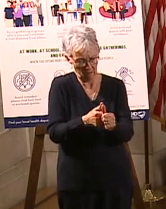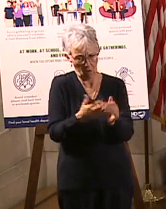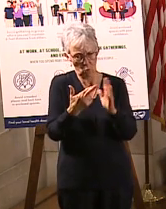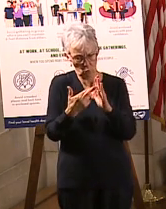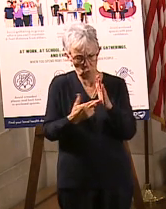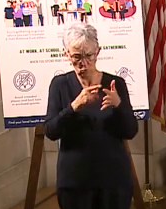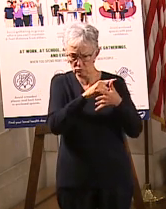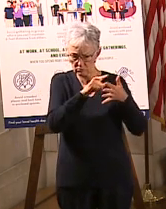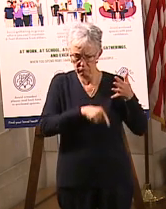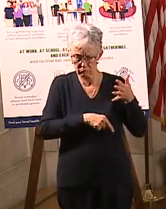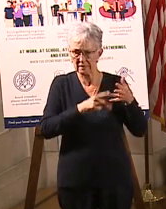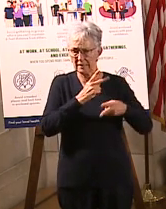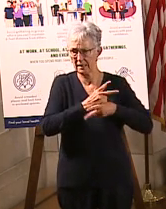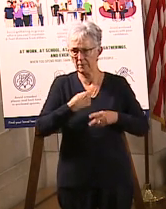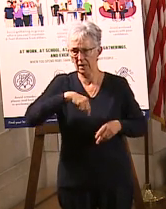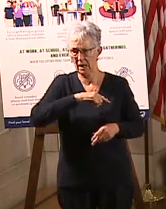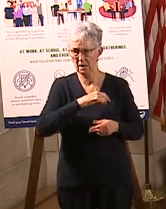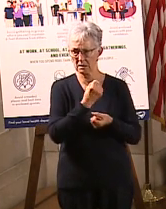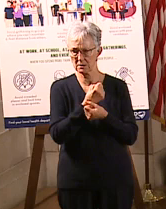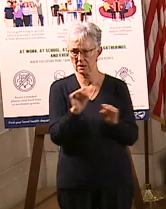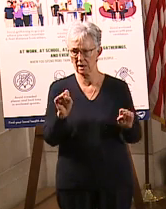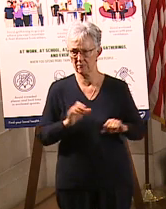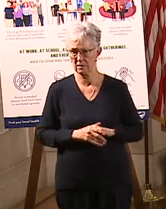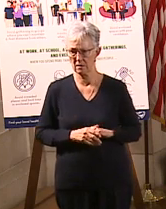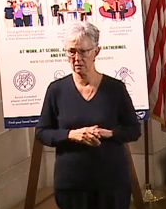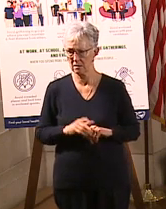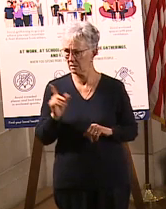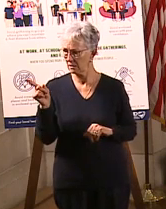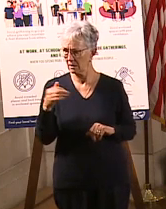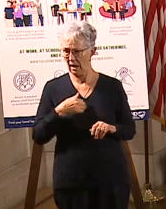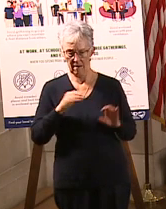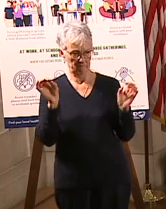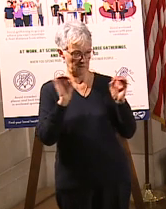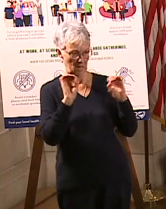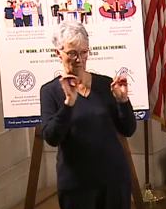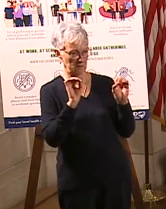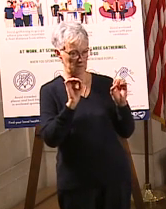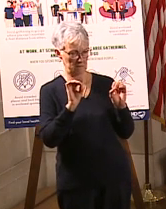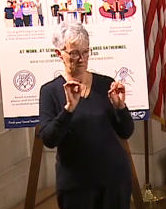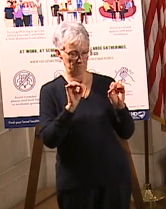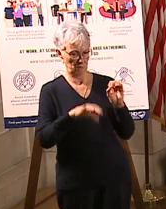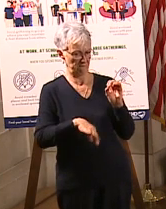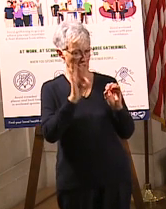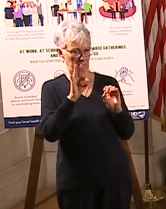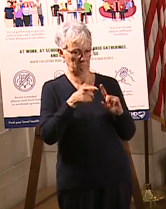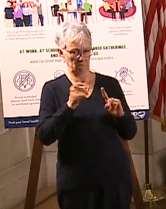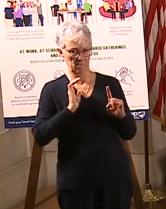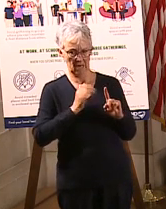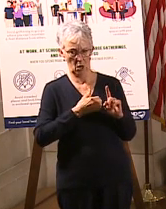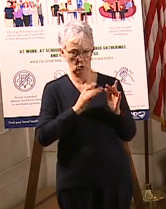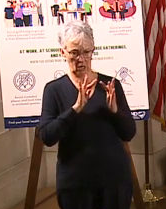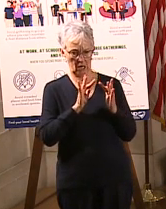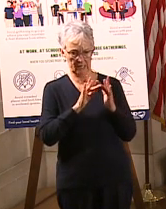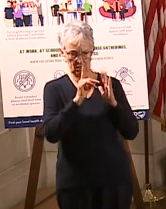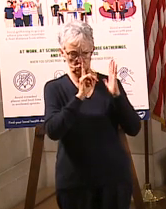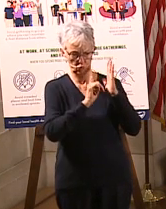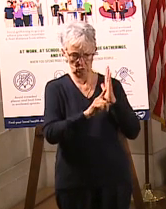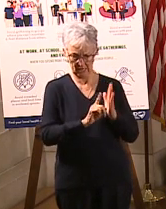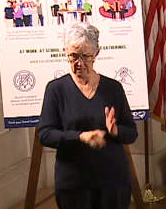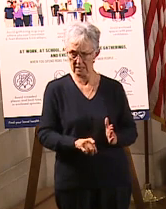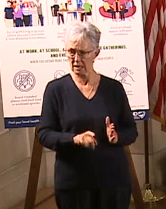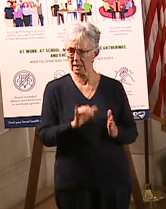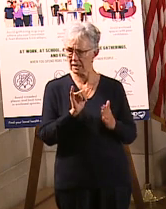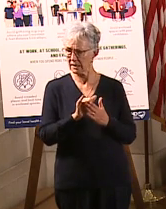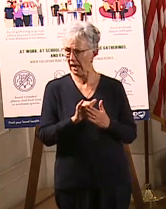little bit too, and Taylor, I don't believe we have anything in the contact tracing that shows anything different from what we've seen in the past, except that a lot of this is coming from, again,